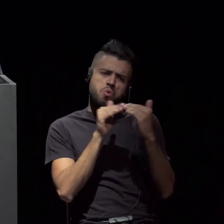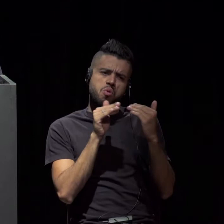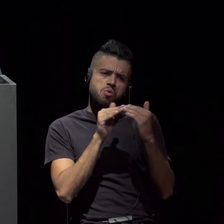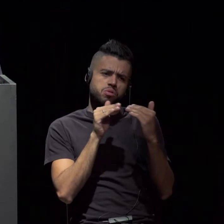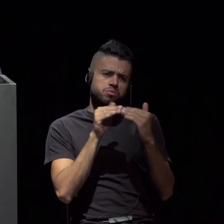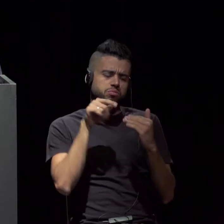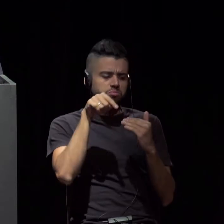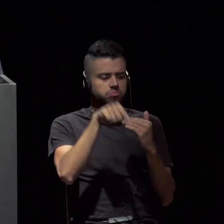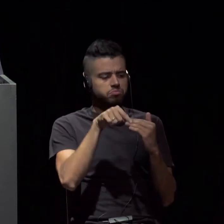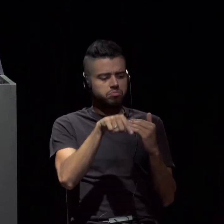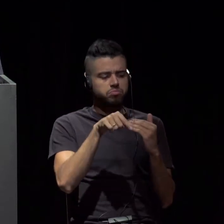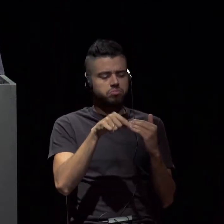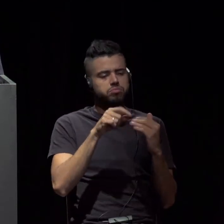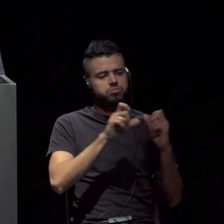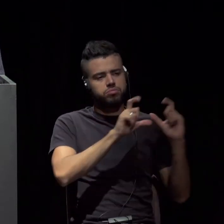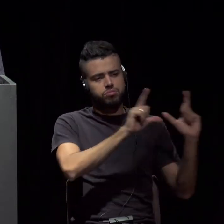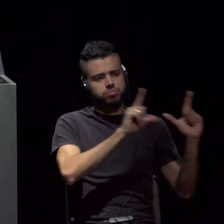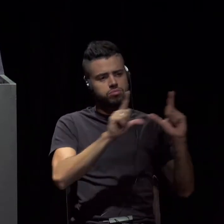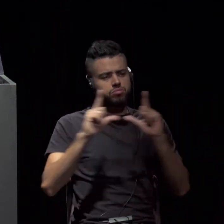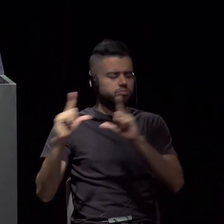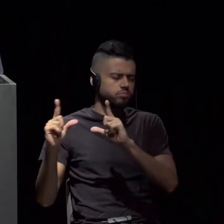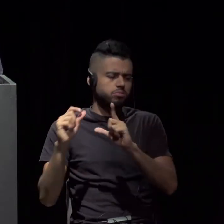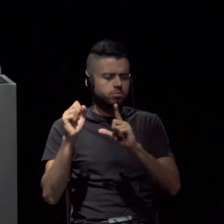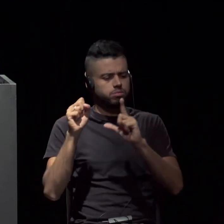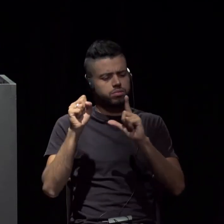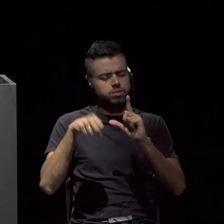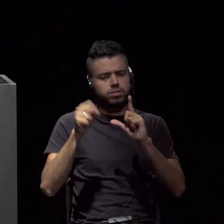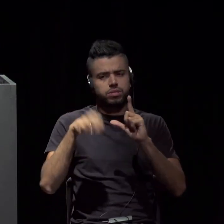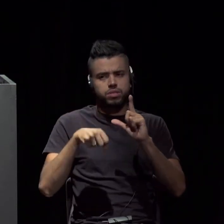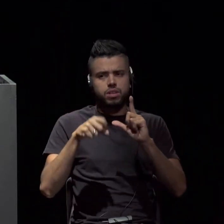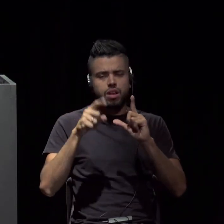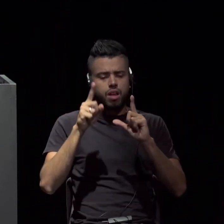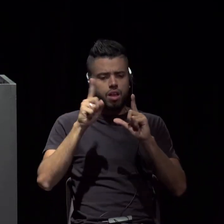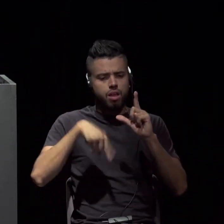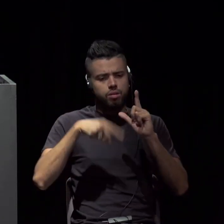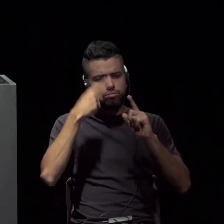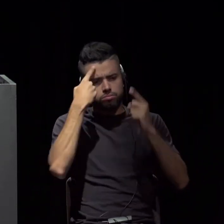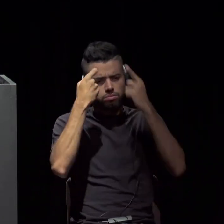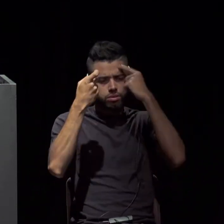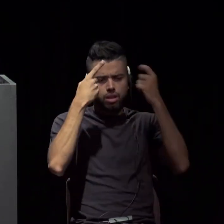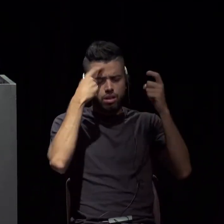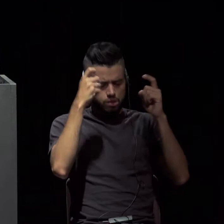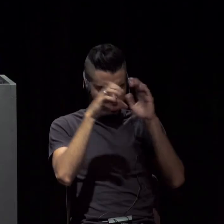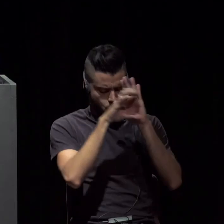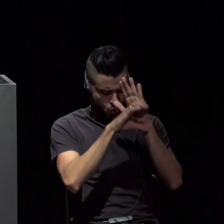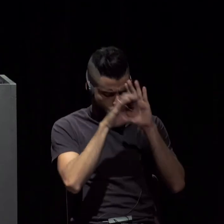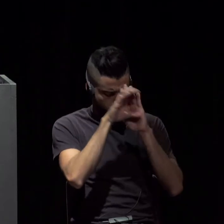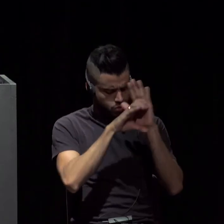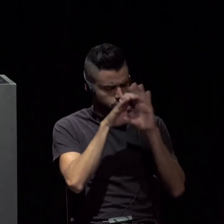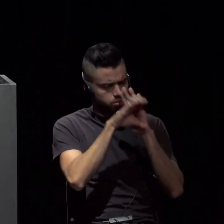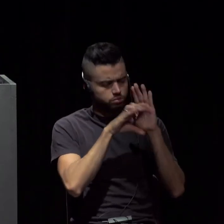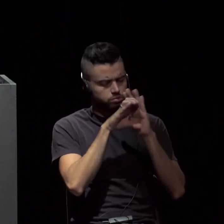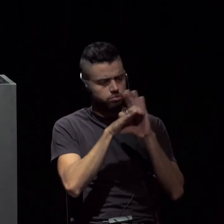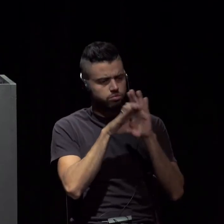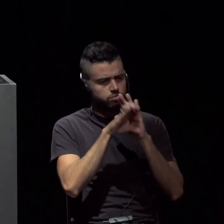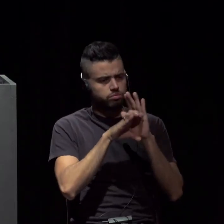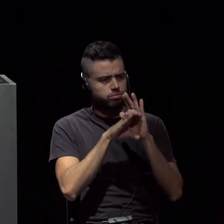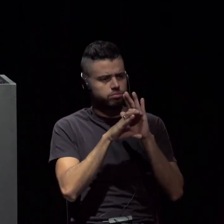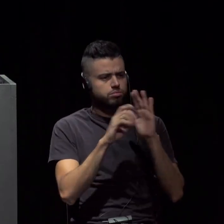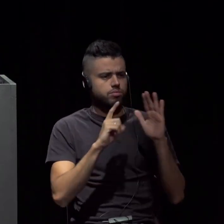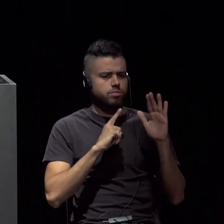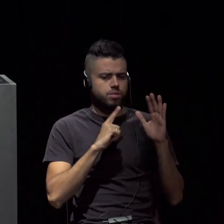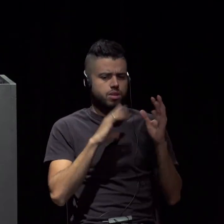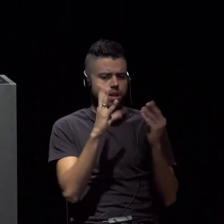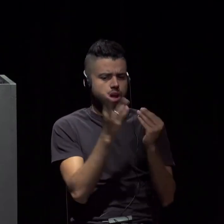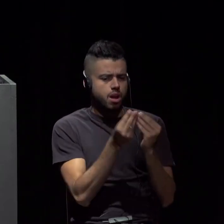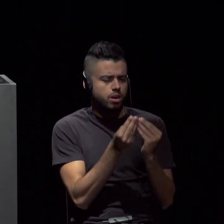the manifestations of a constellation of ideas and concepts, and as you espouse about art and life, and thus